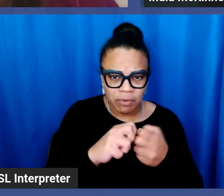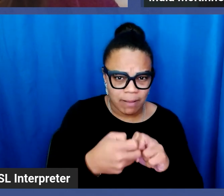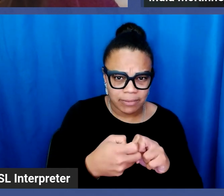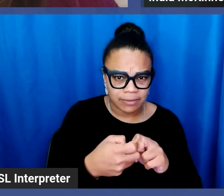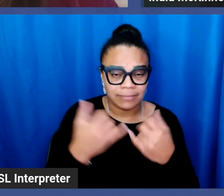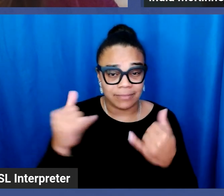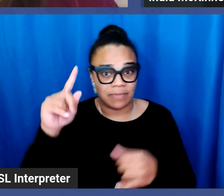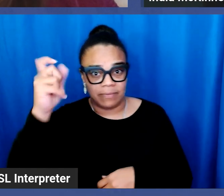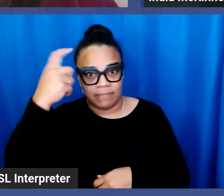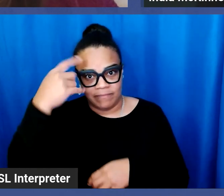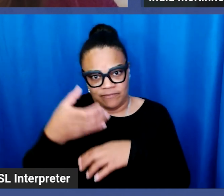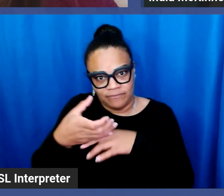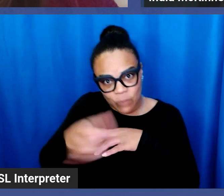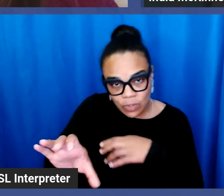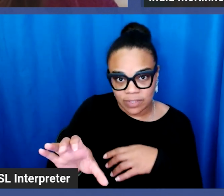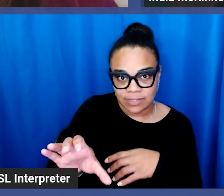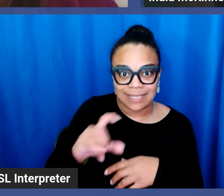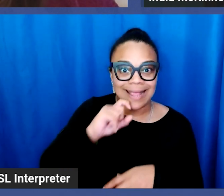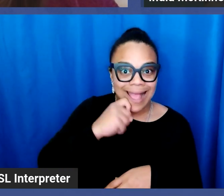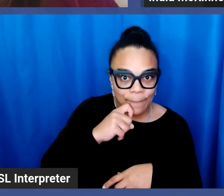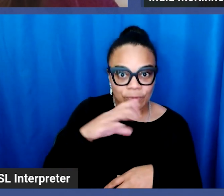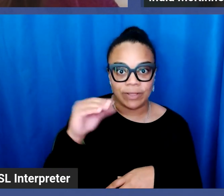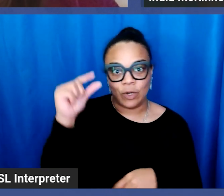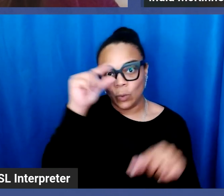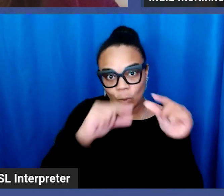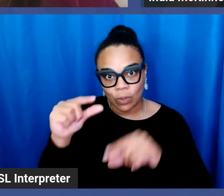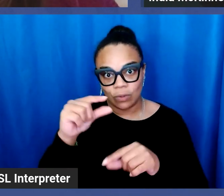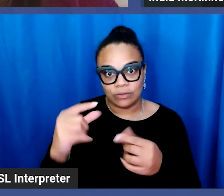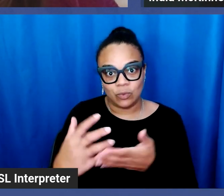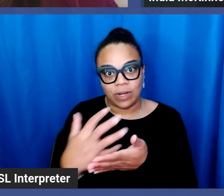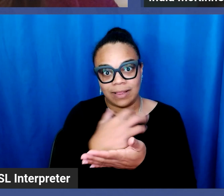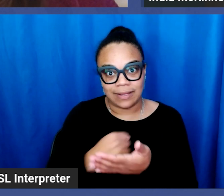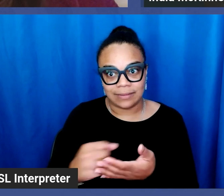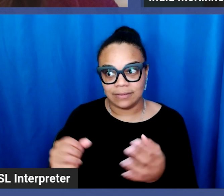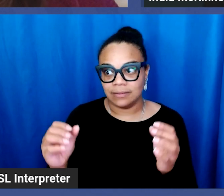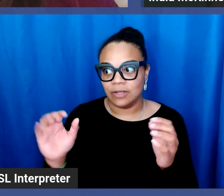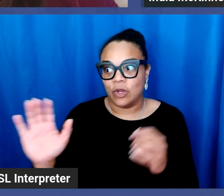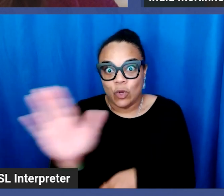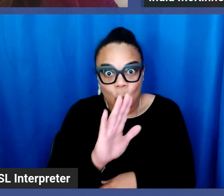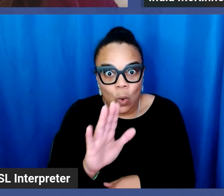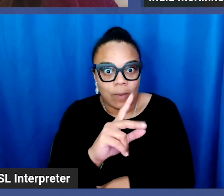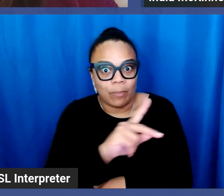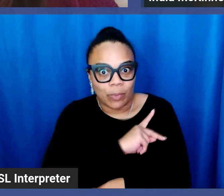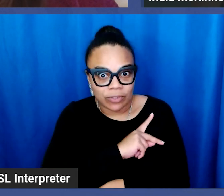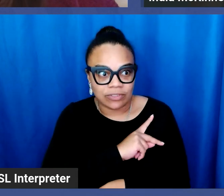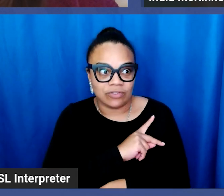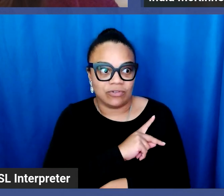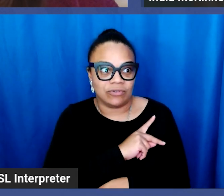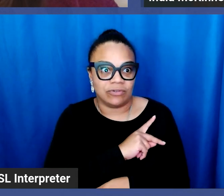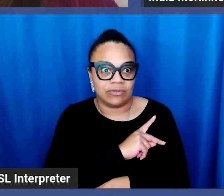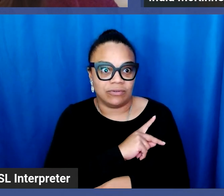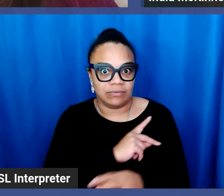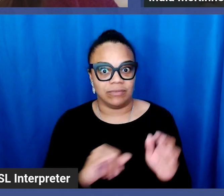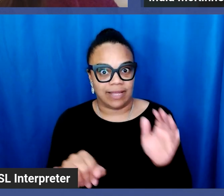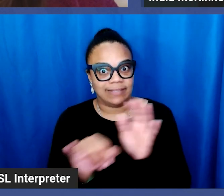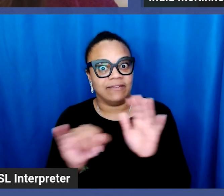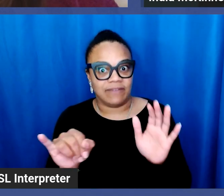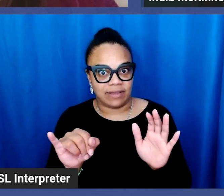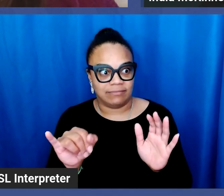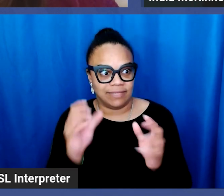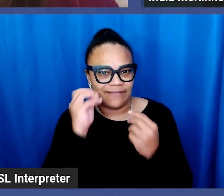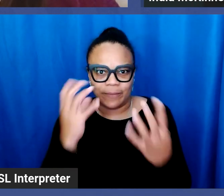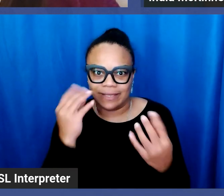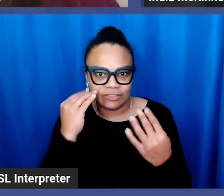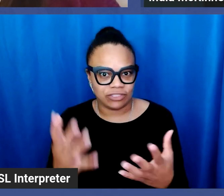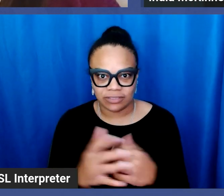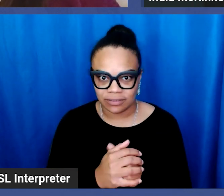is now forcing Apple and Google to collect more personally identifiable